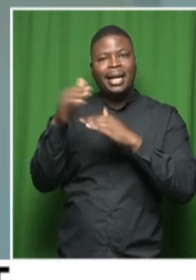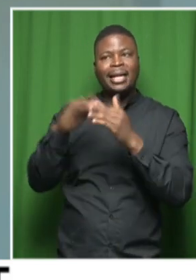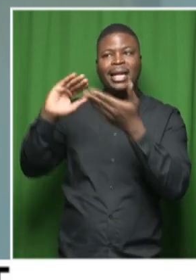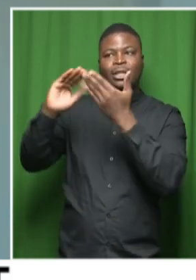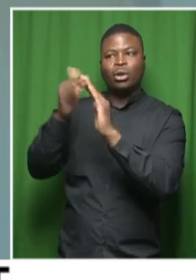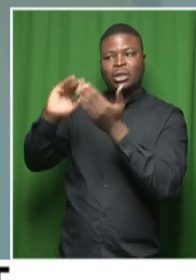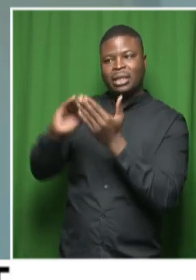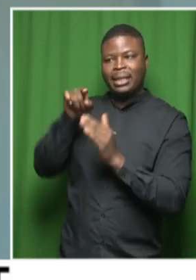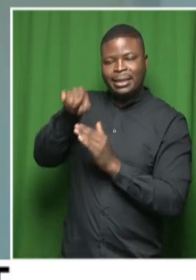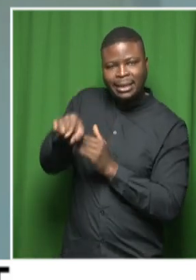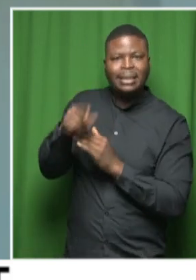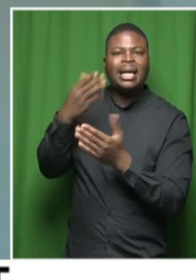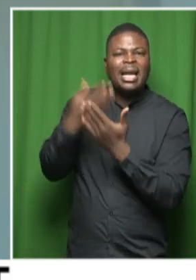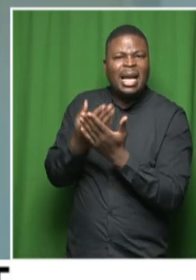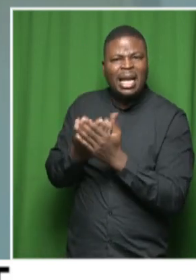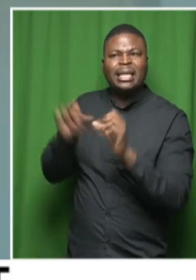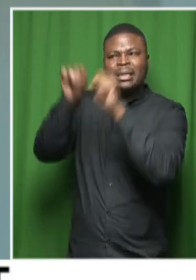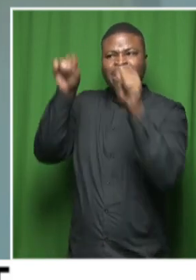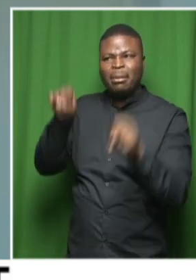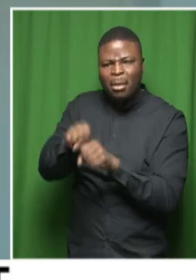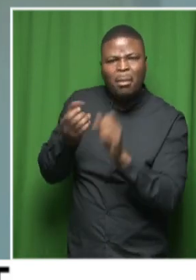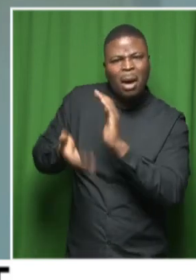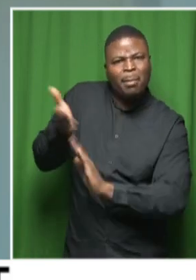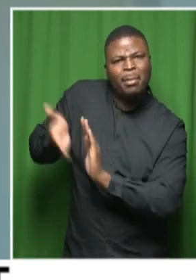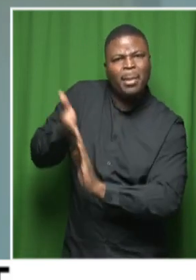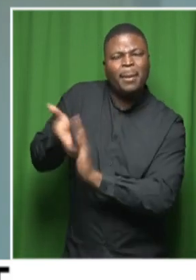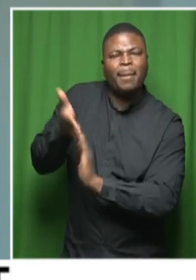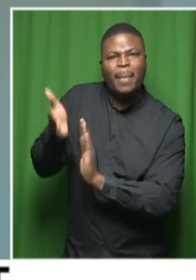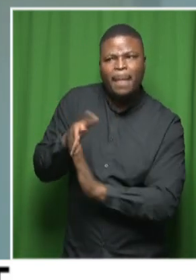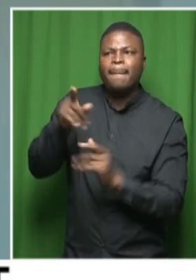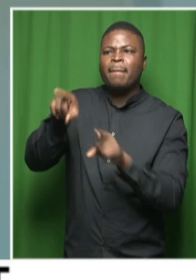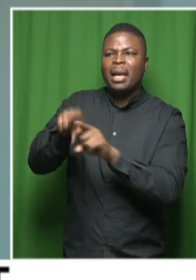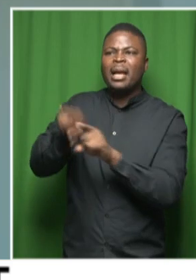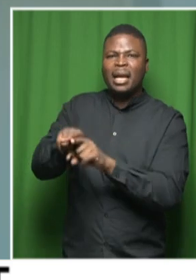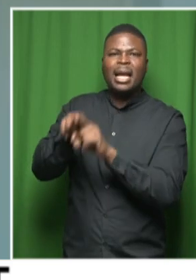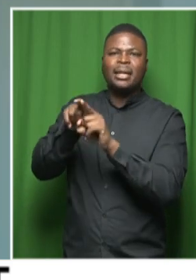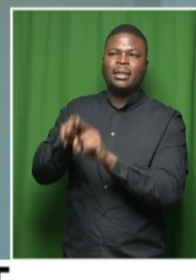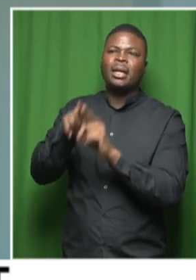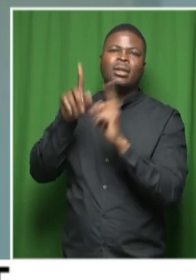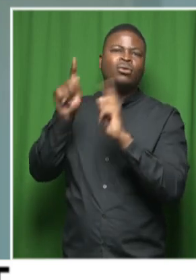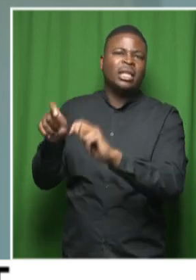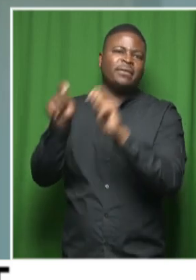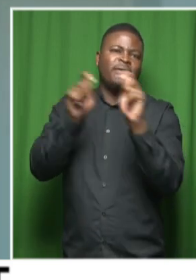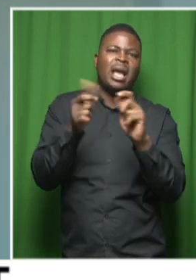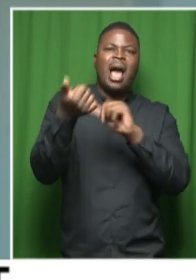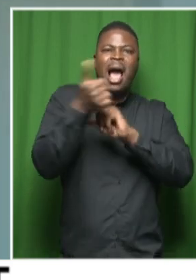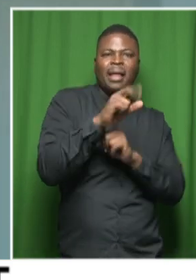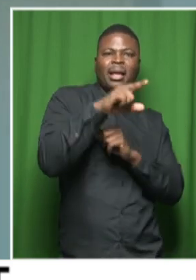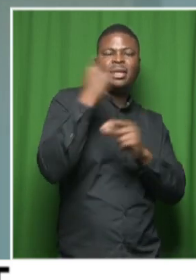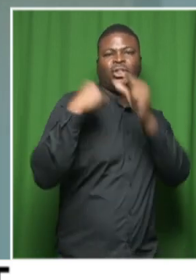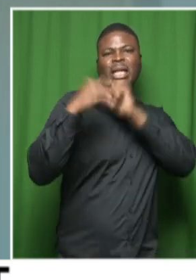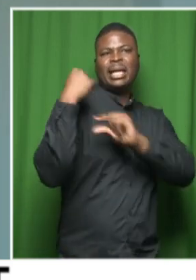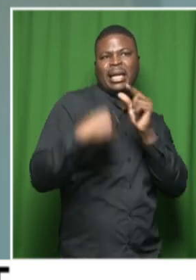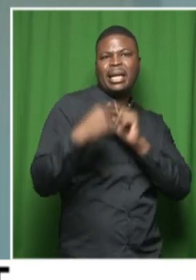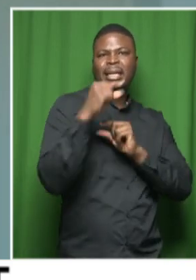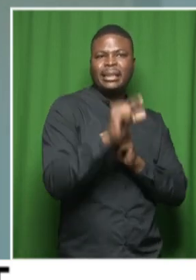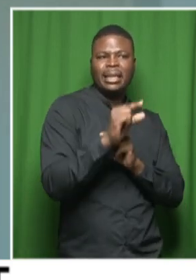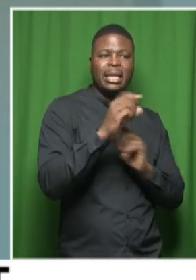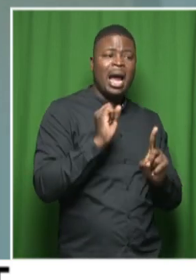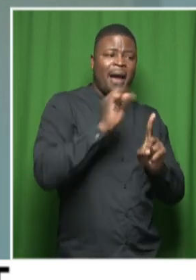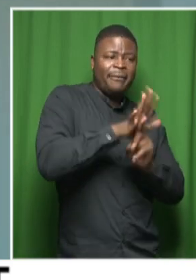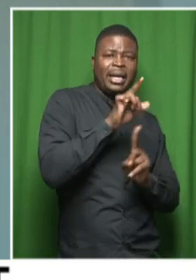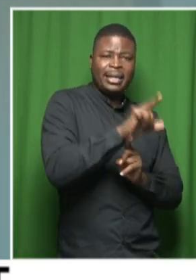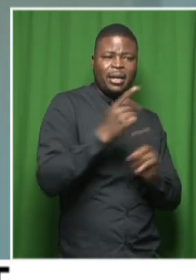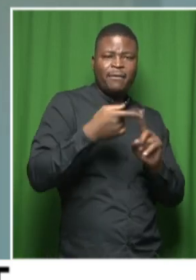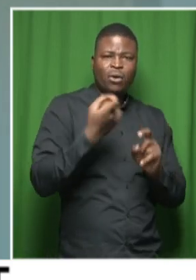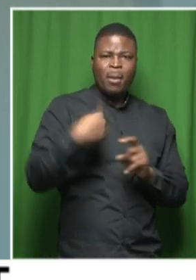systematically and structurally passing on intergenerational poverty, where if you and I give birth tomorrow and